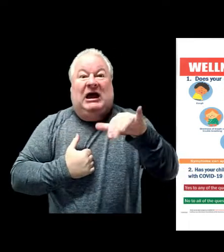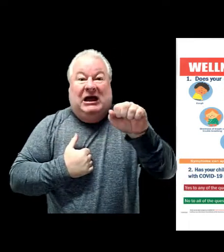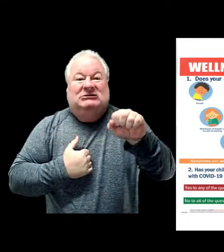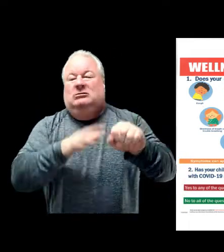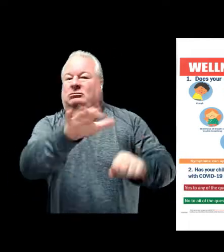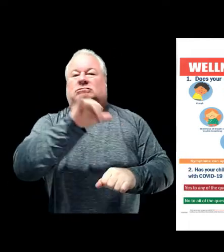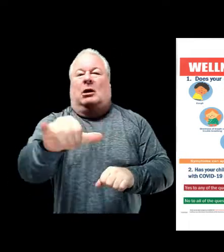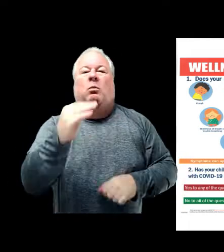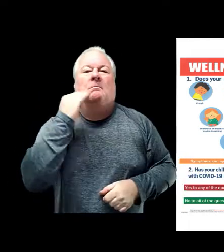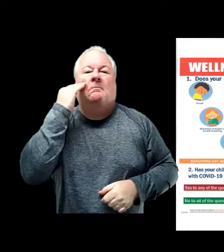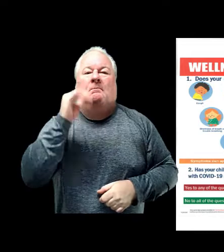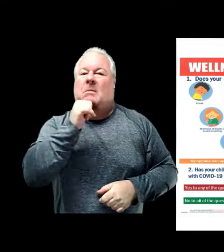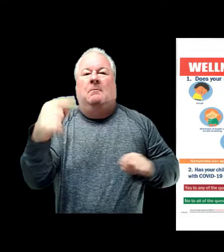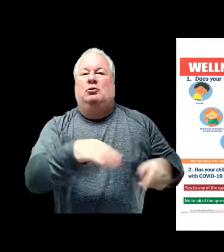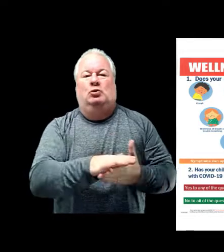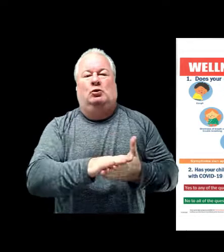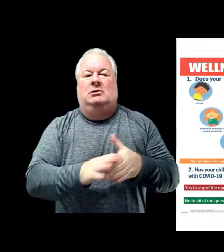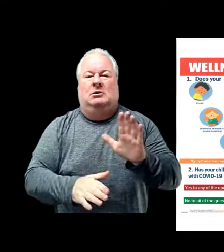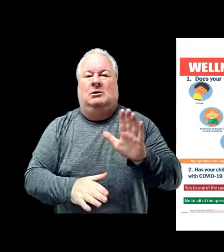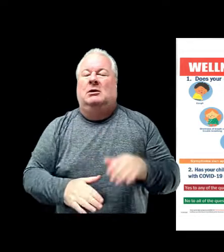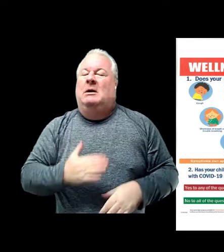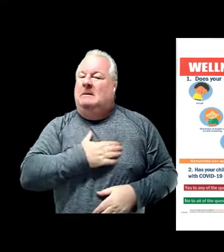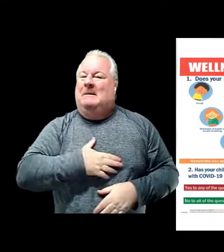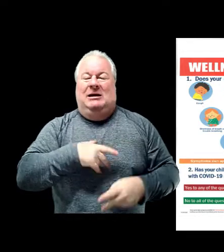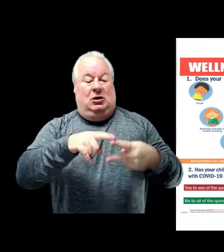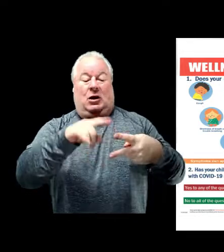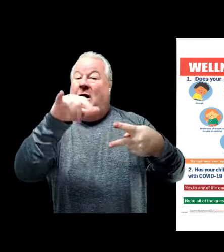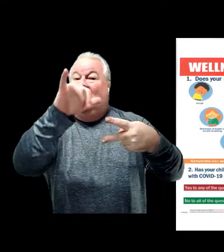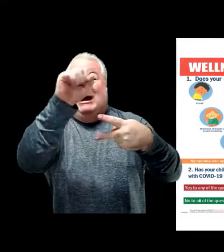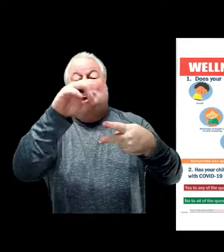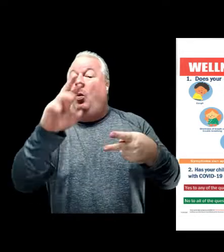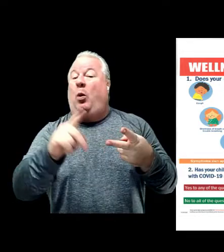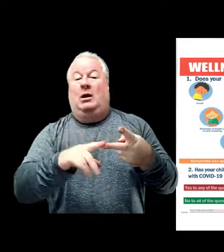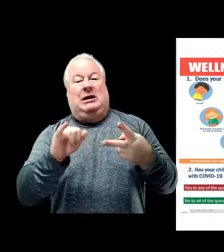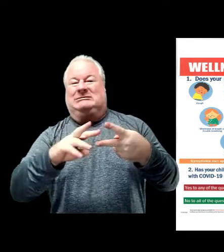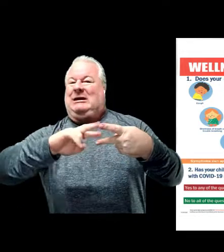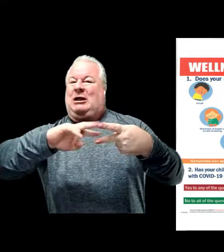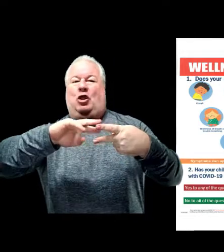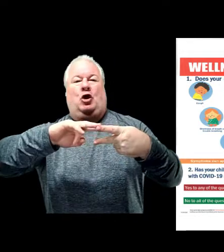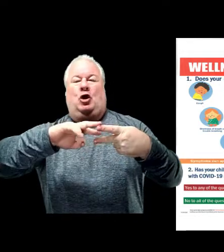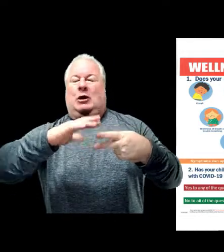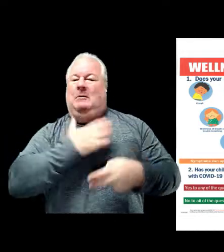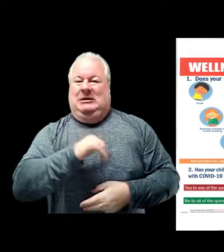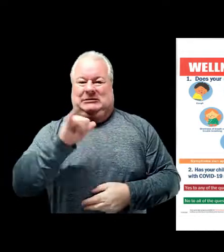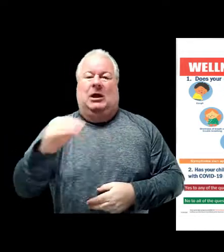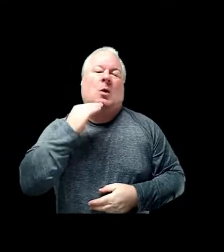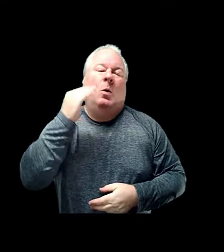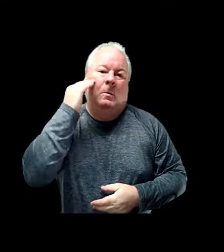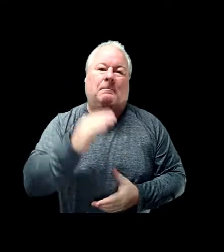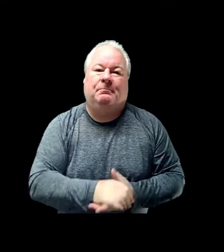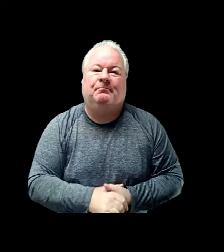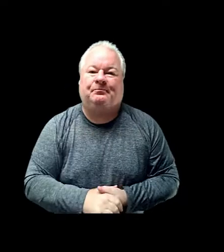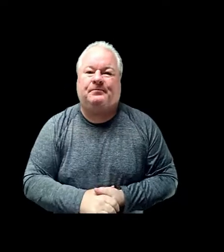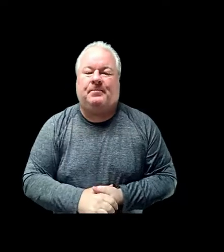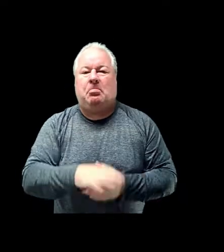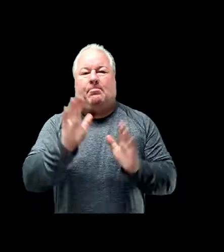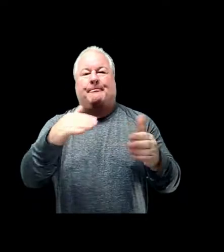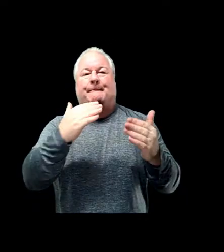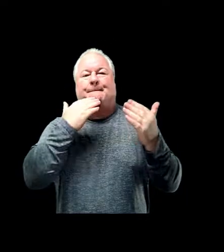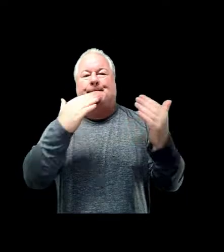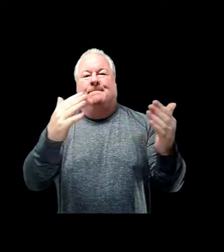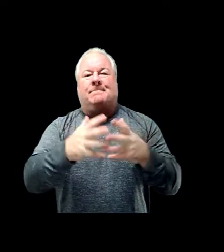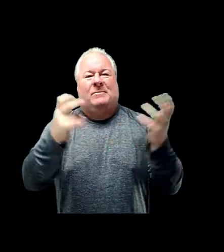yes to these 2 questions means a please stay home for that day. Thank